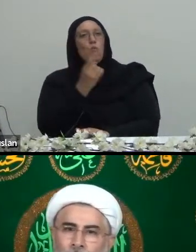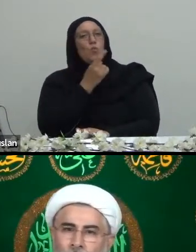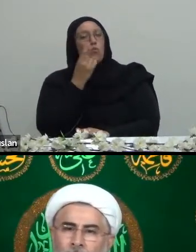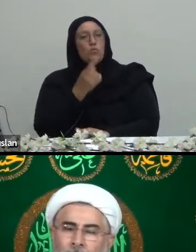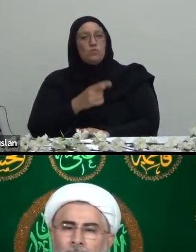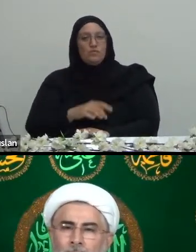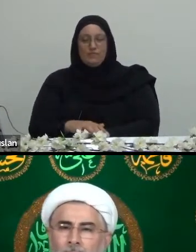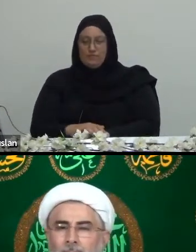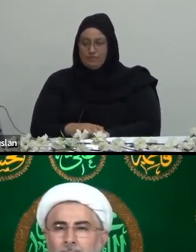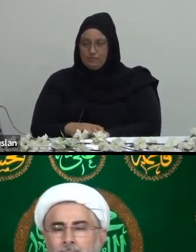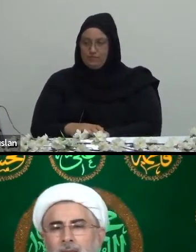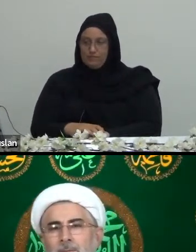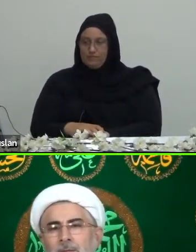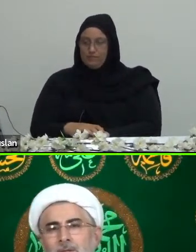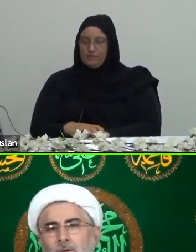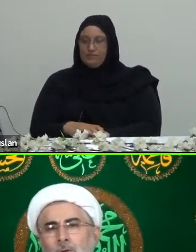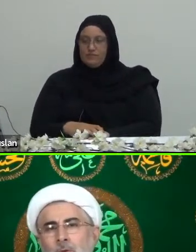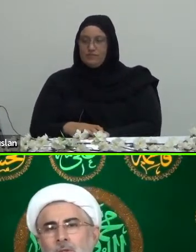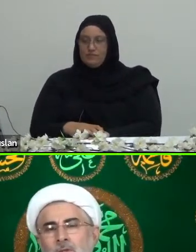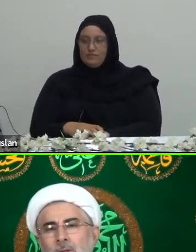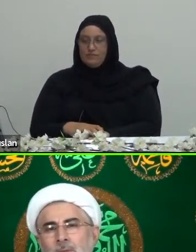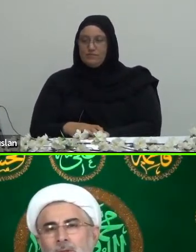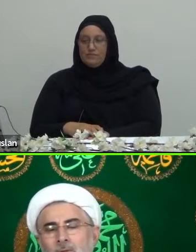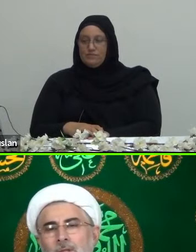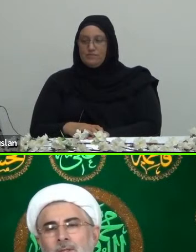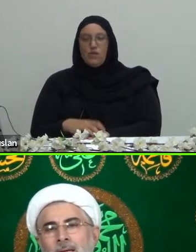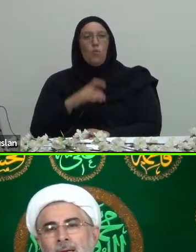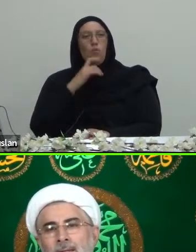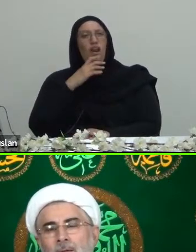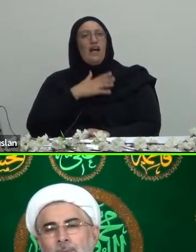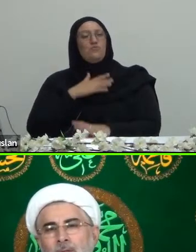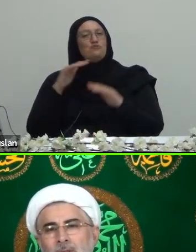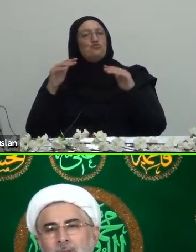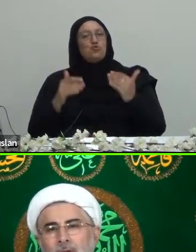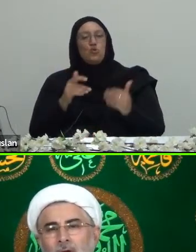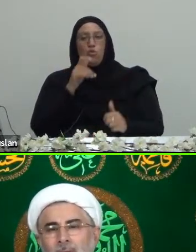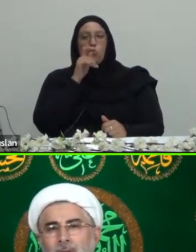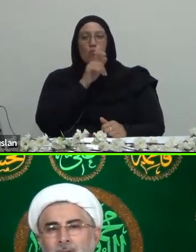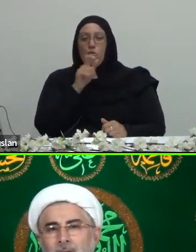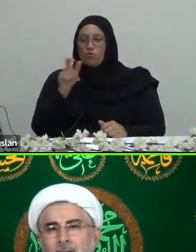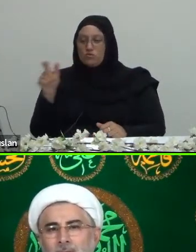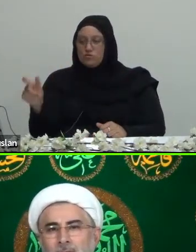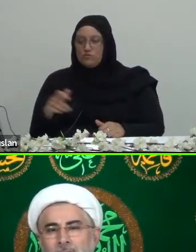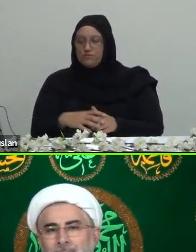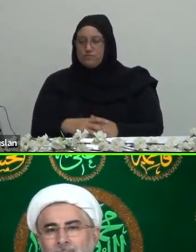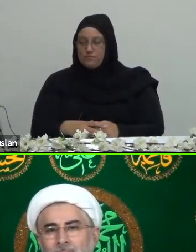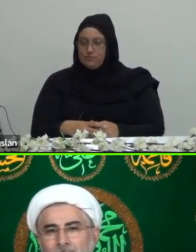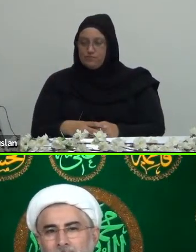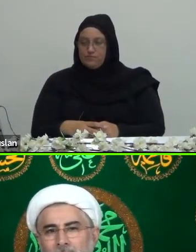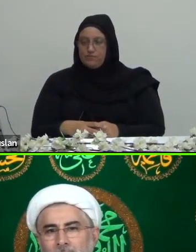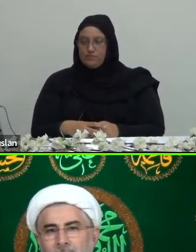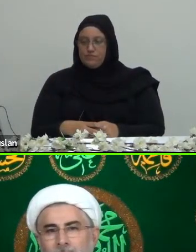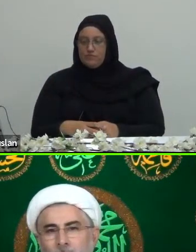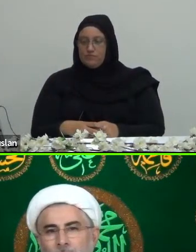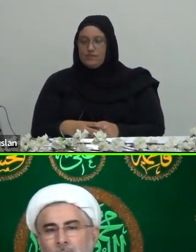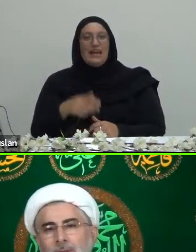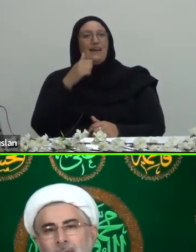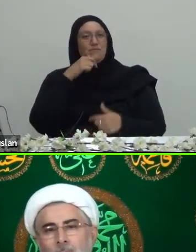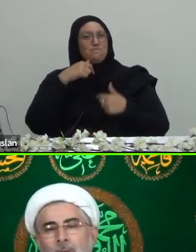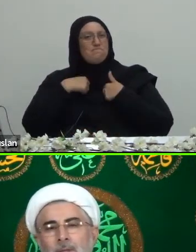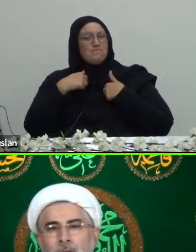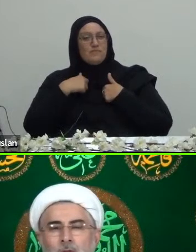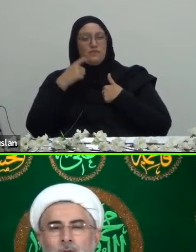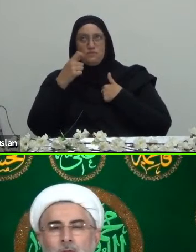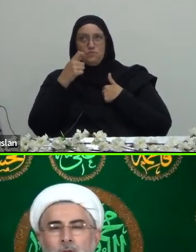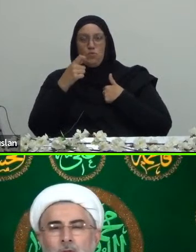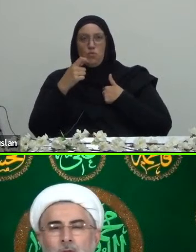that? Let me introduce these terminologies. The dying person in this example, myself, who is writing